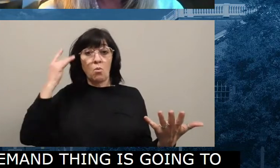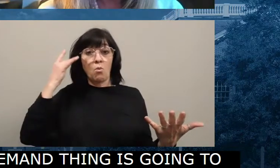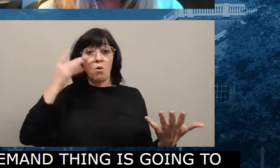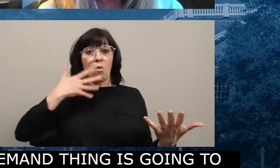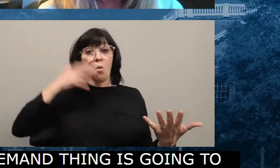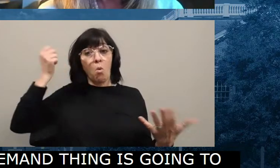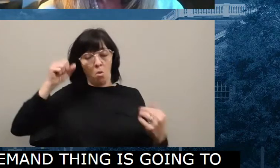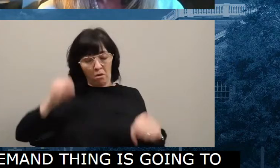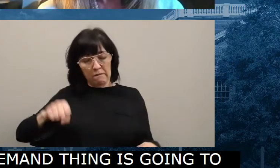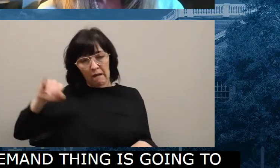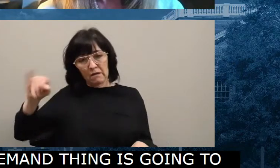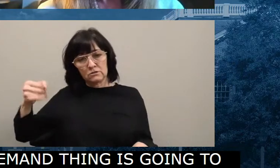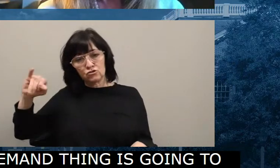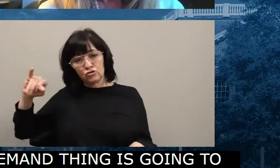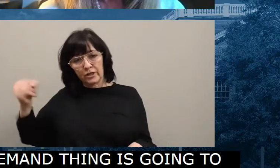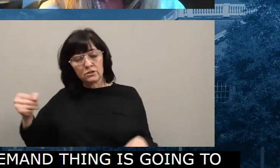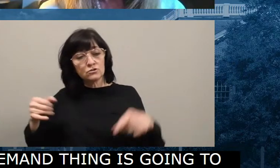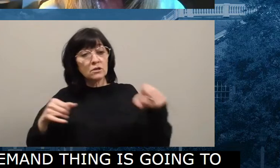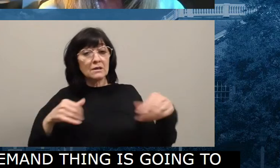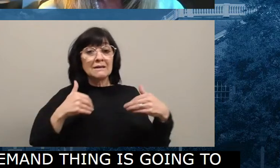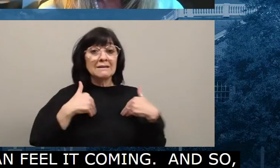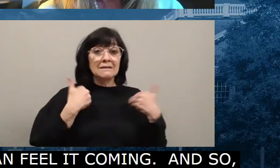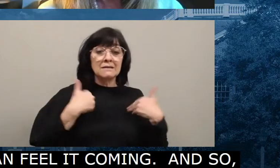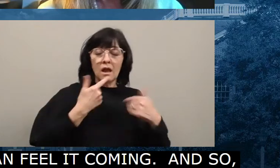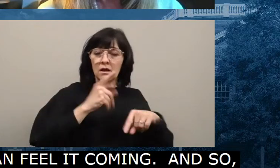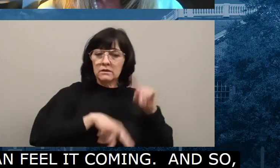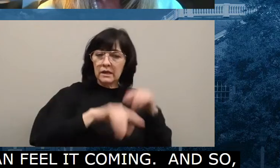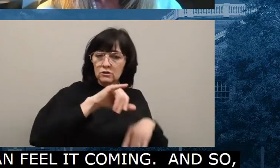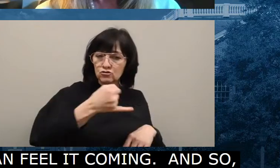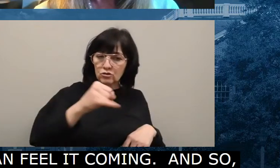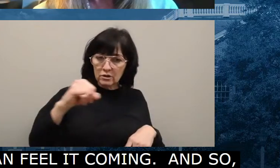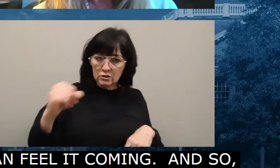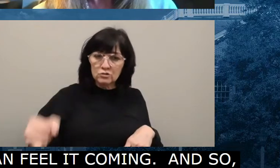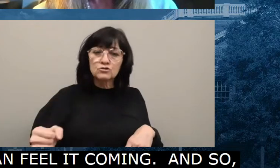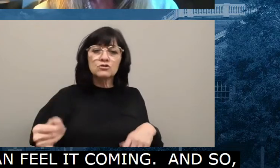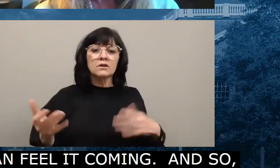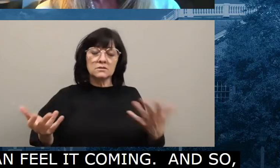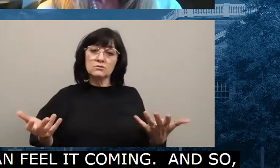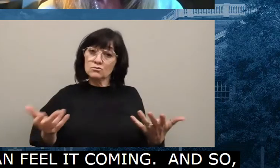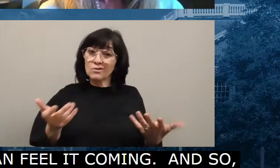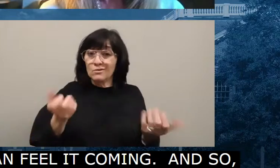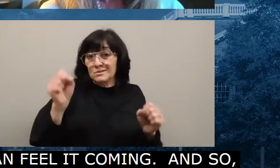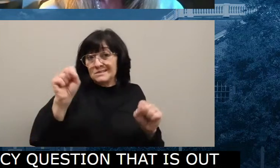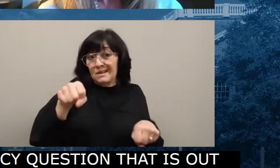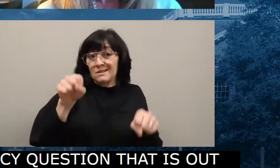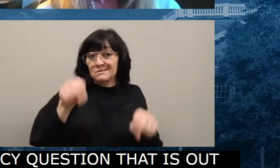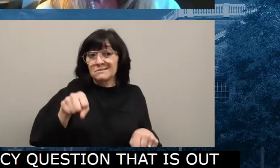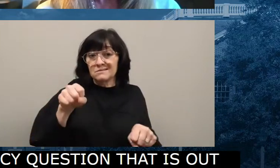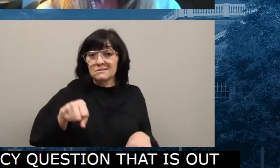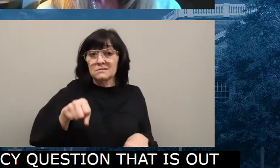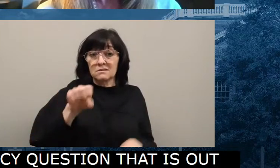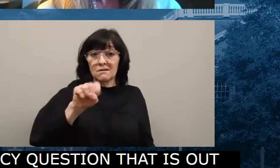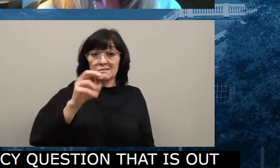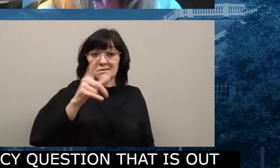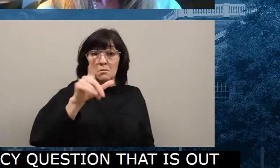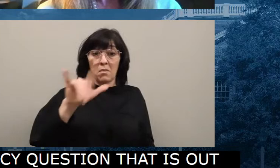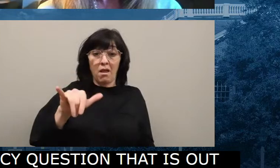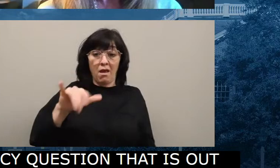have the hesitancy question that's out there. So yeah, we're going to have less supply, and that's a concern,